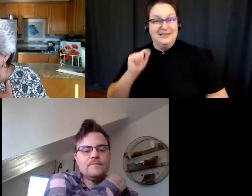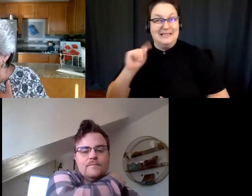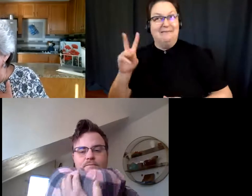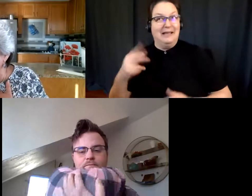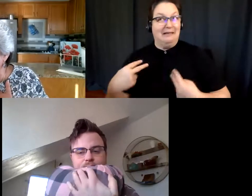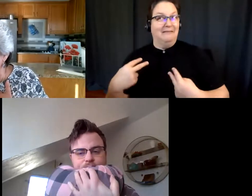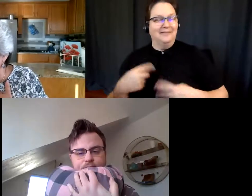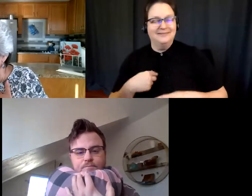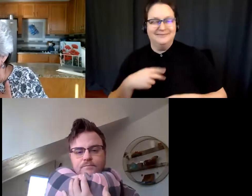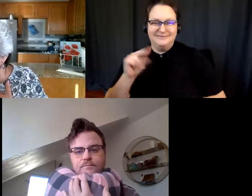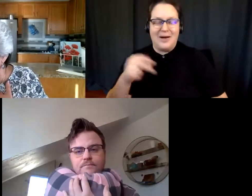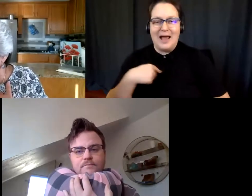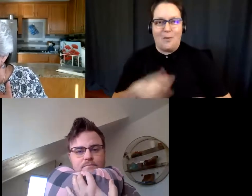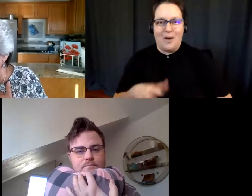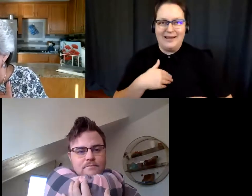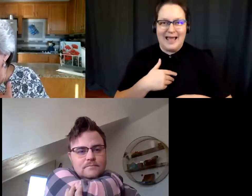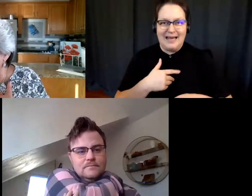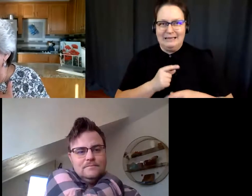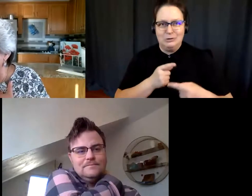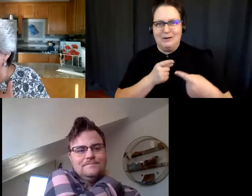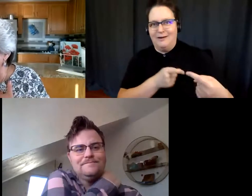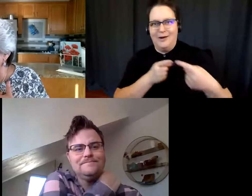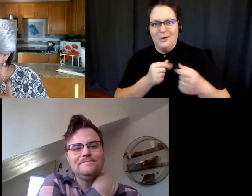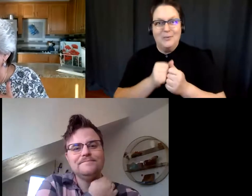I don't want to get into a boxing match with your physician.